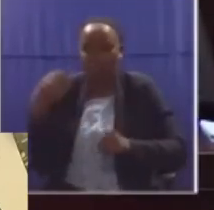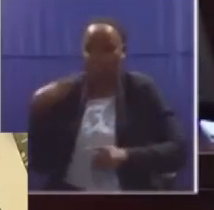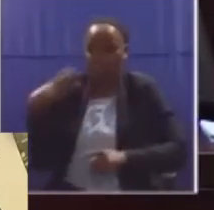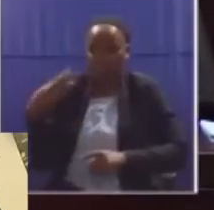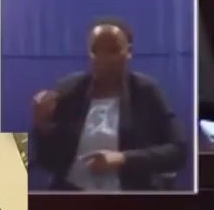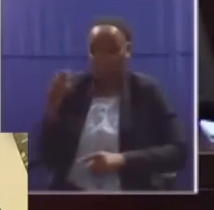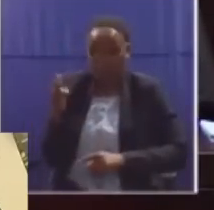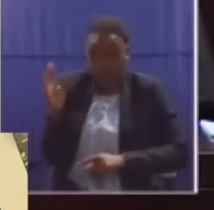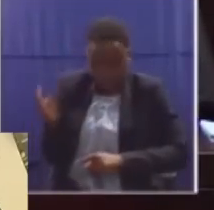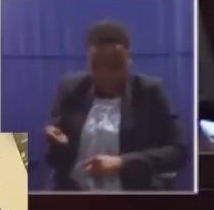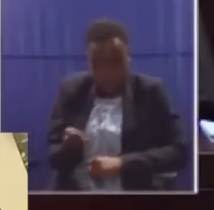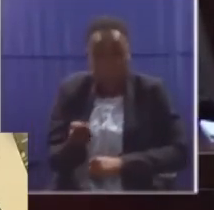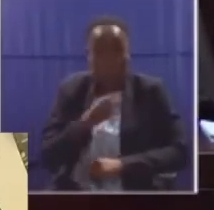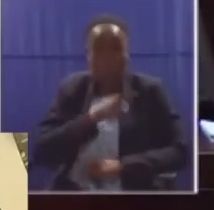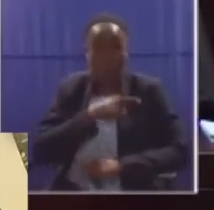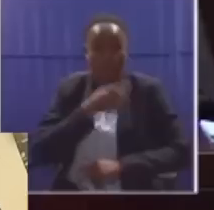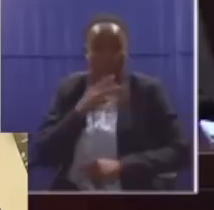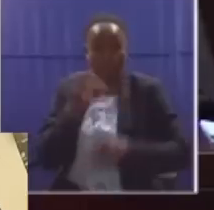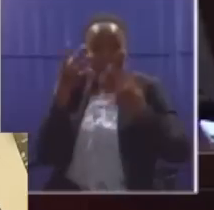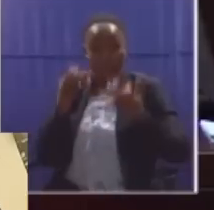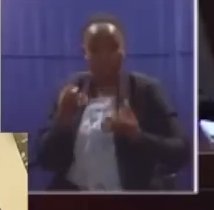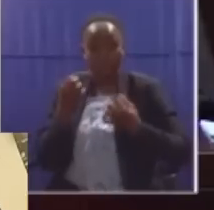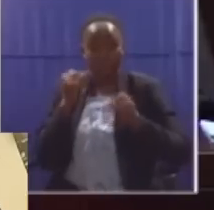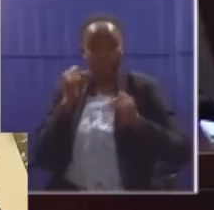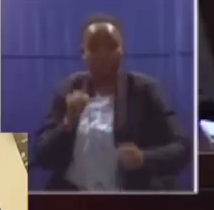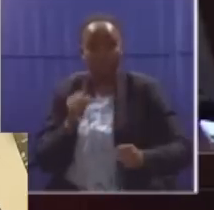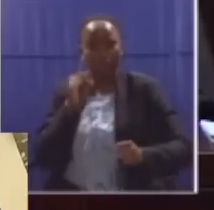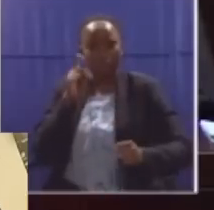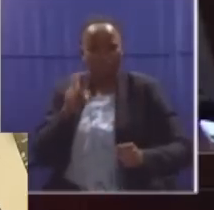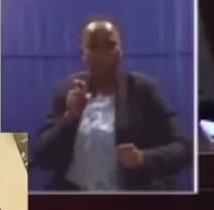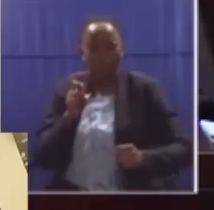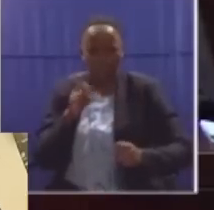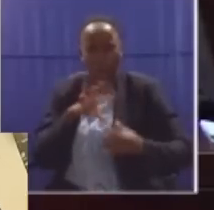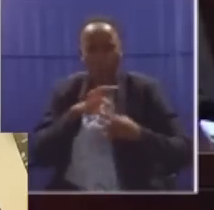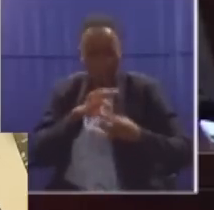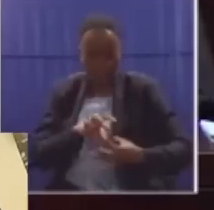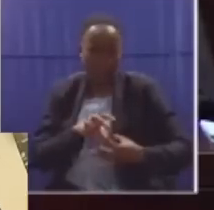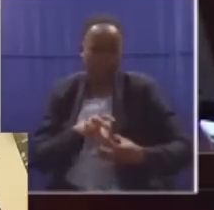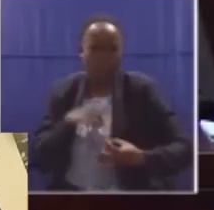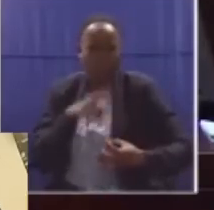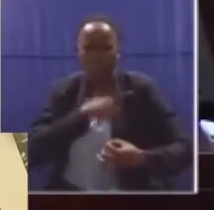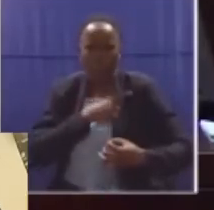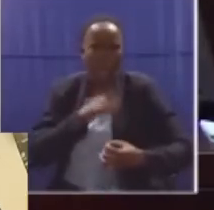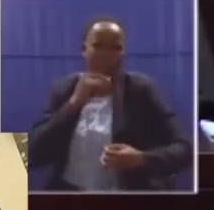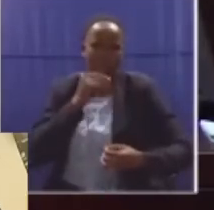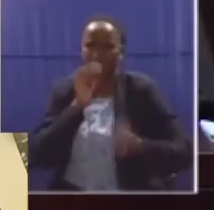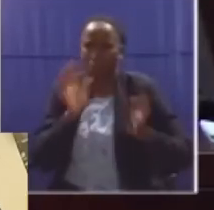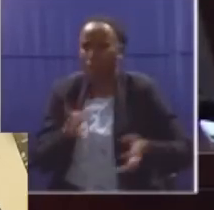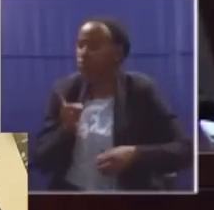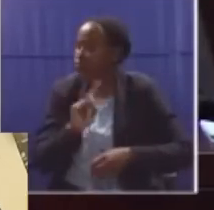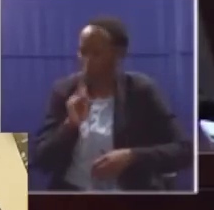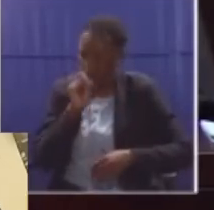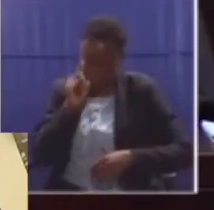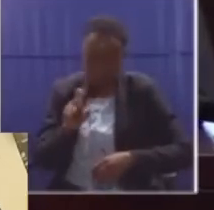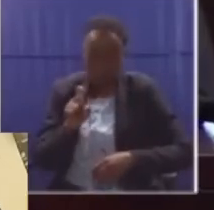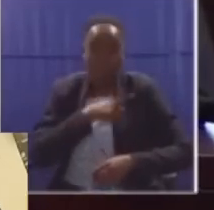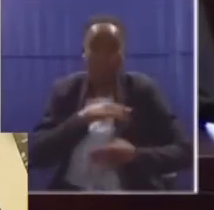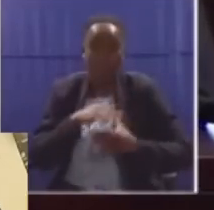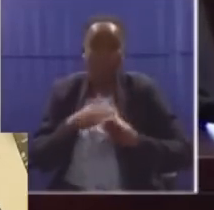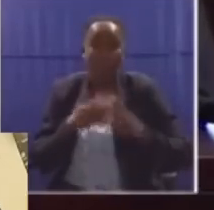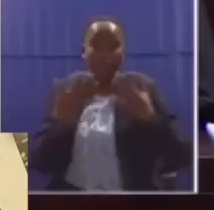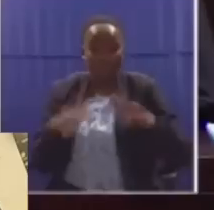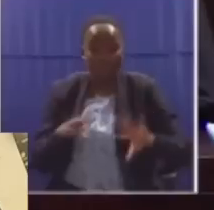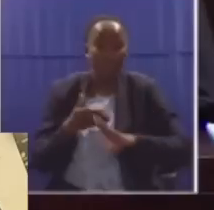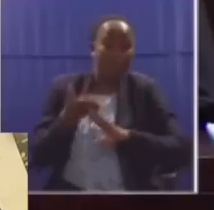regard during his budget speech, to commit meaningful action to his tough talk in previous budget speeches, where he has mentioned in every other